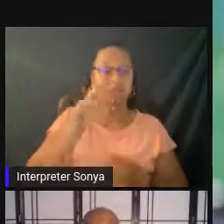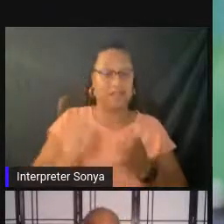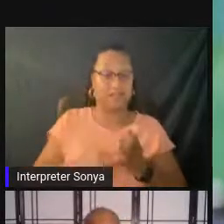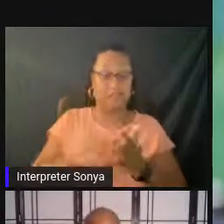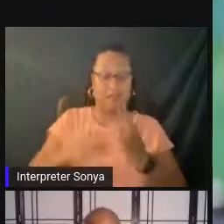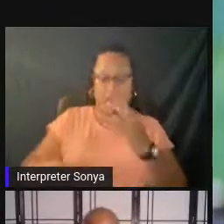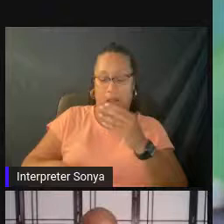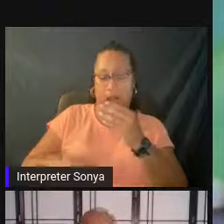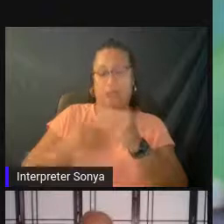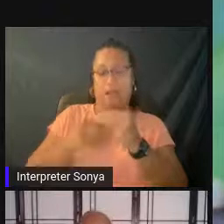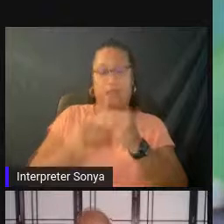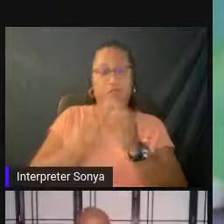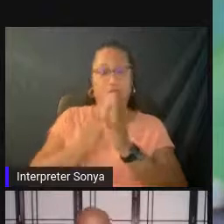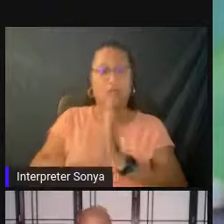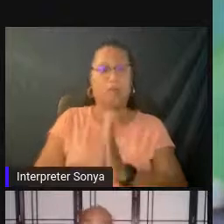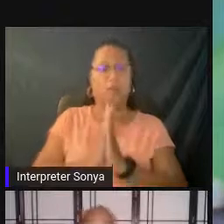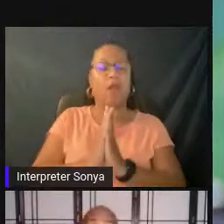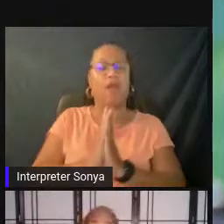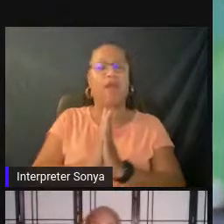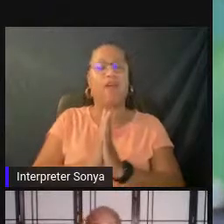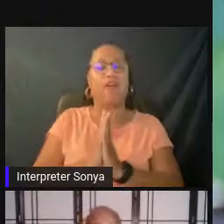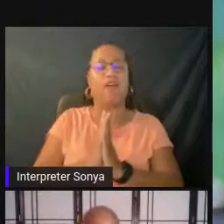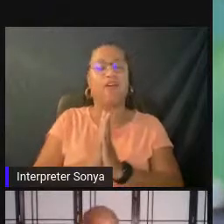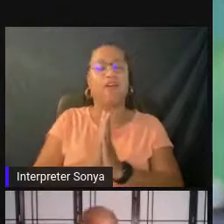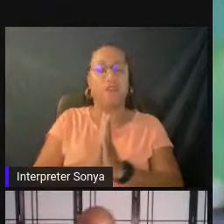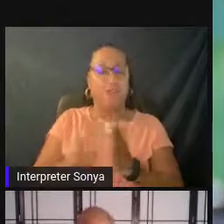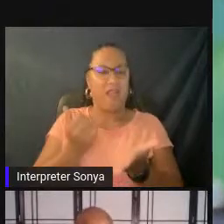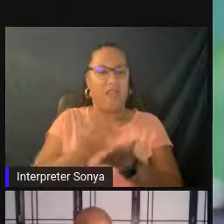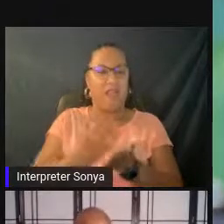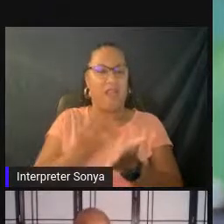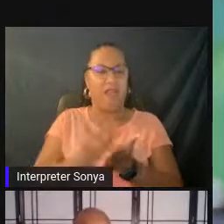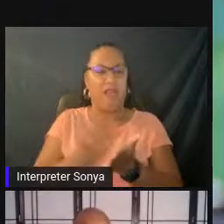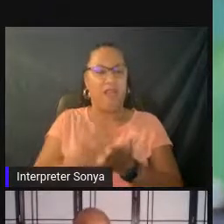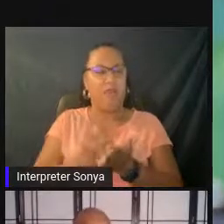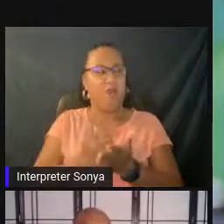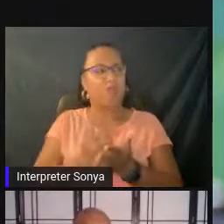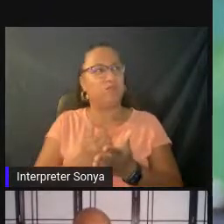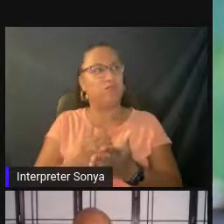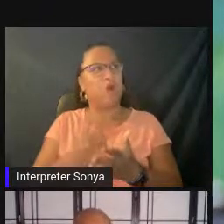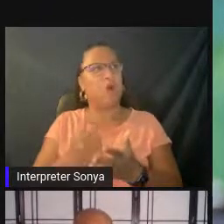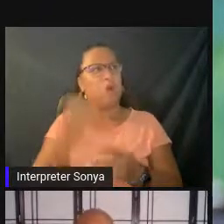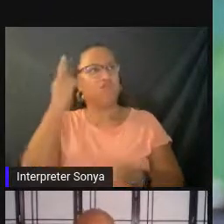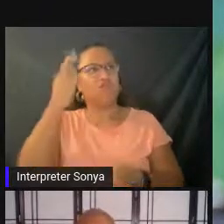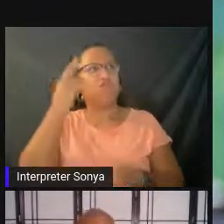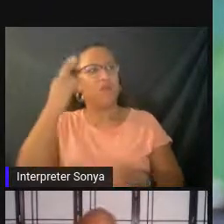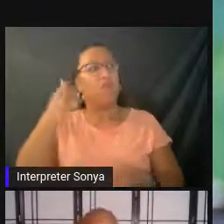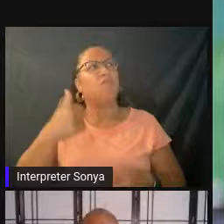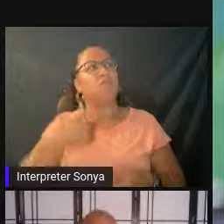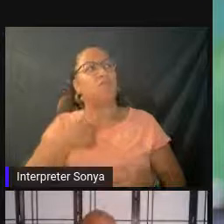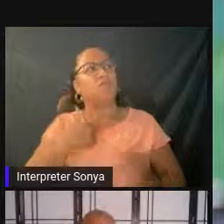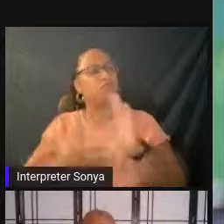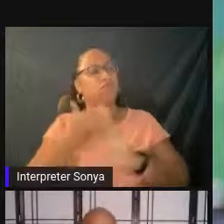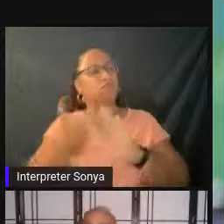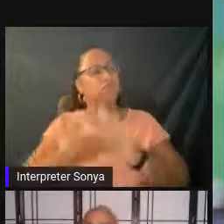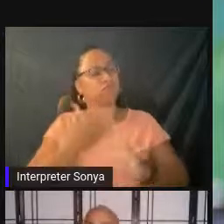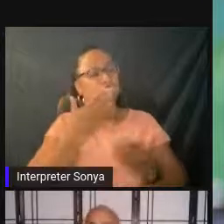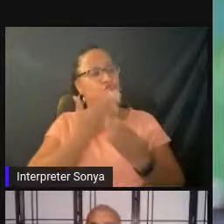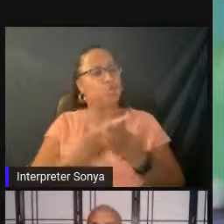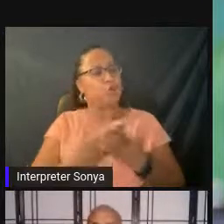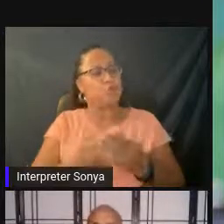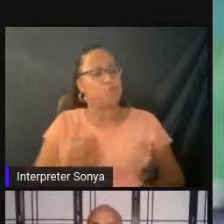prayer, one as a tune-up, I'm good, I'm functioning, I'm like, things are going, cylinders are moving.